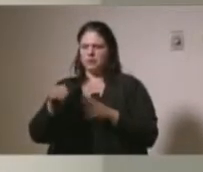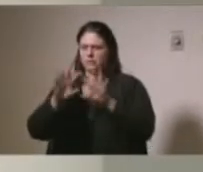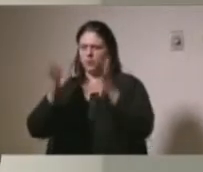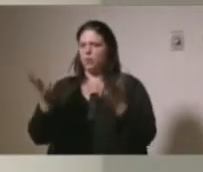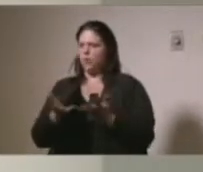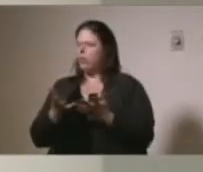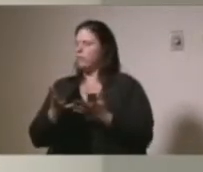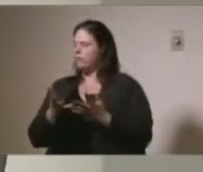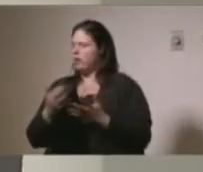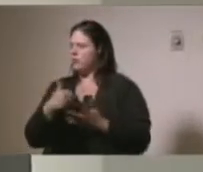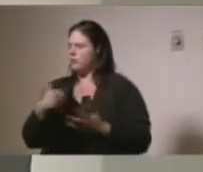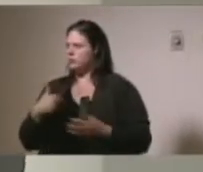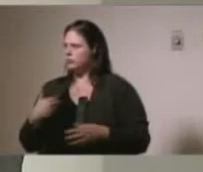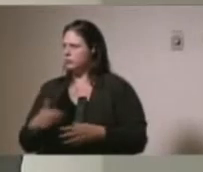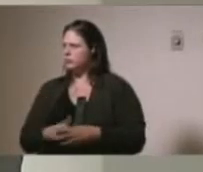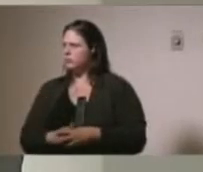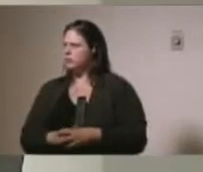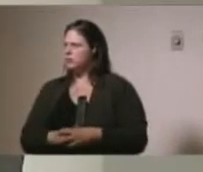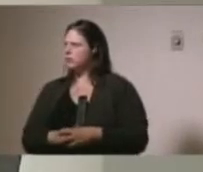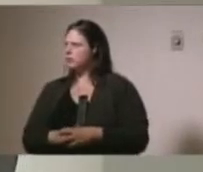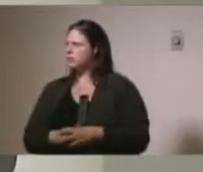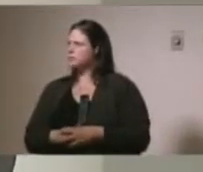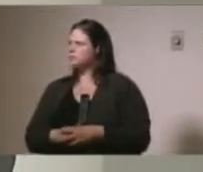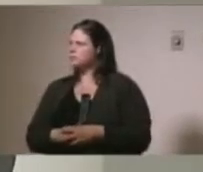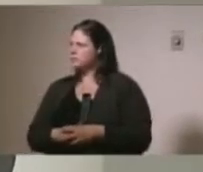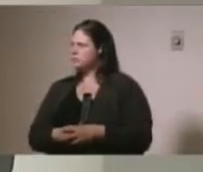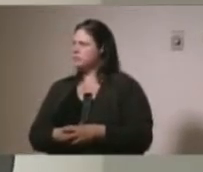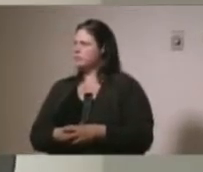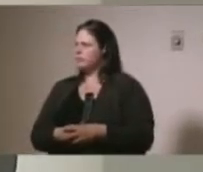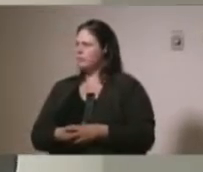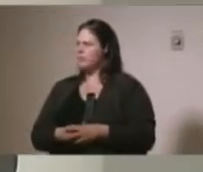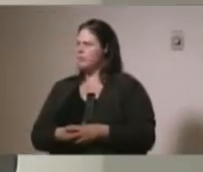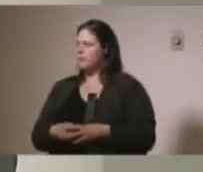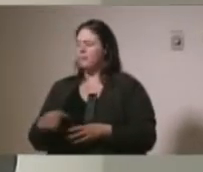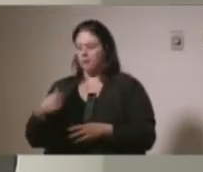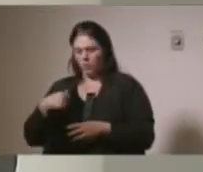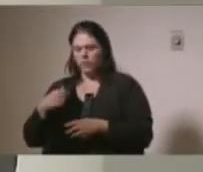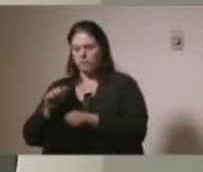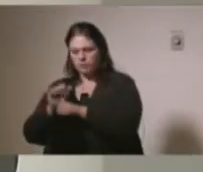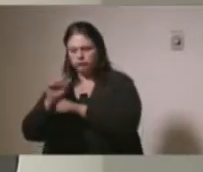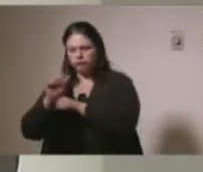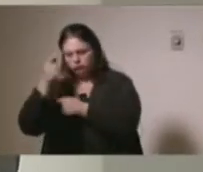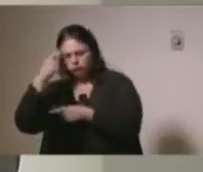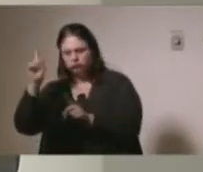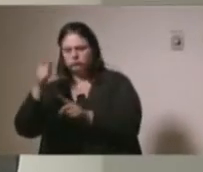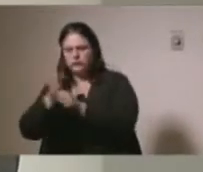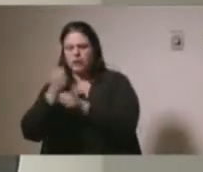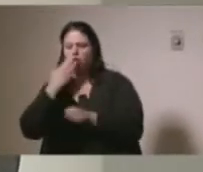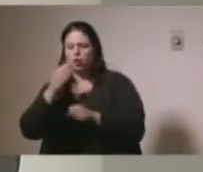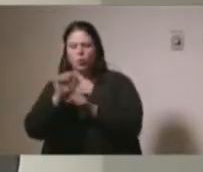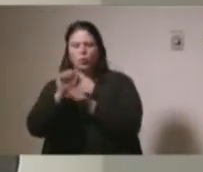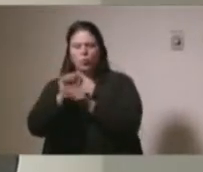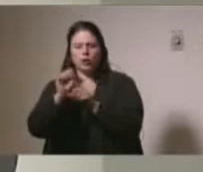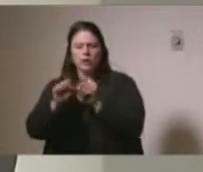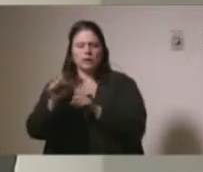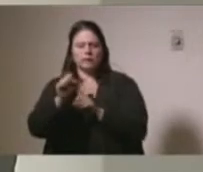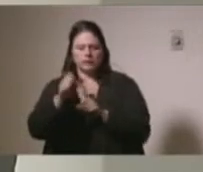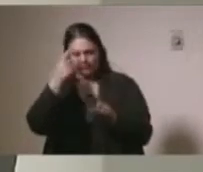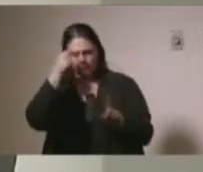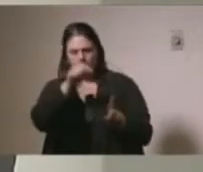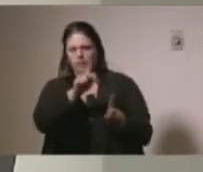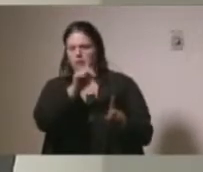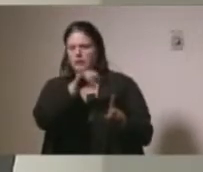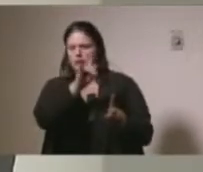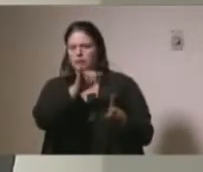The EPMU has been very successful in getting good terms and conditions for Kiwi Bank while only having a small membership.